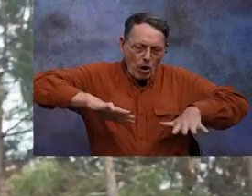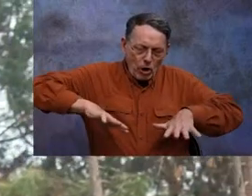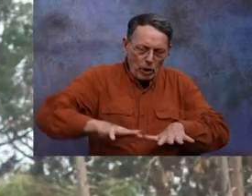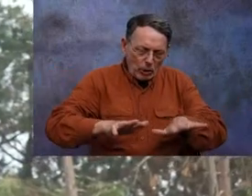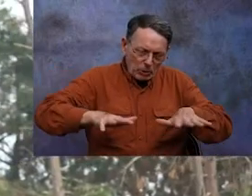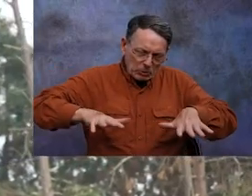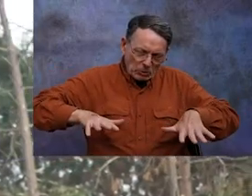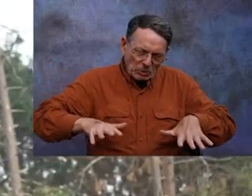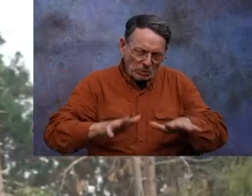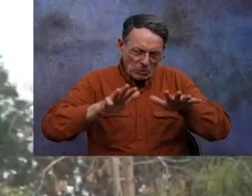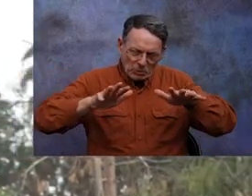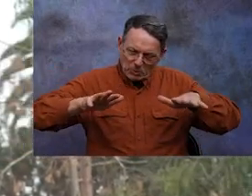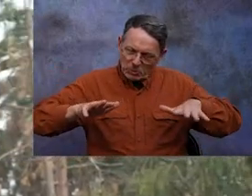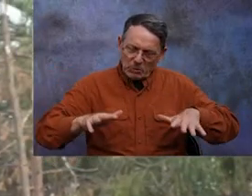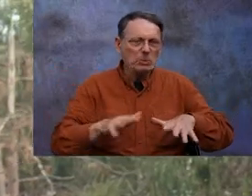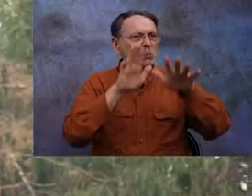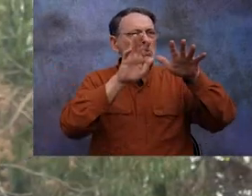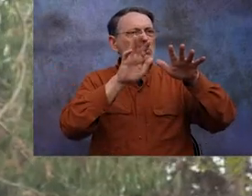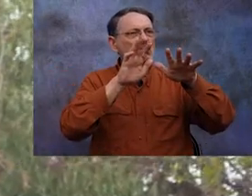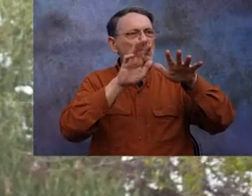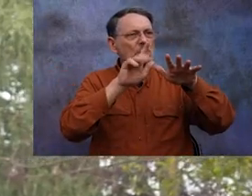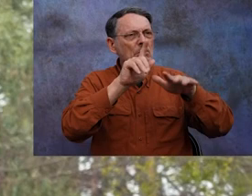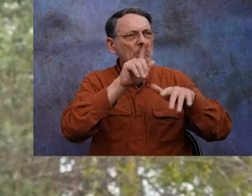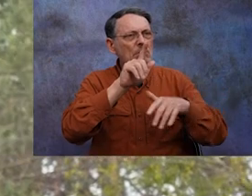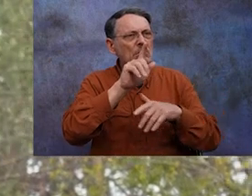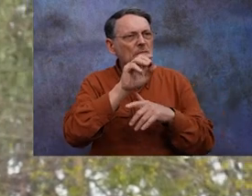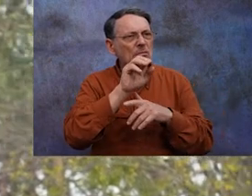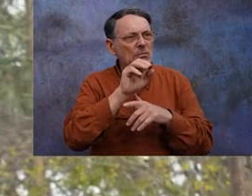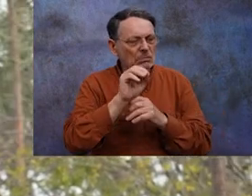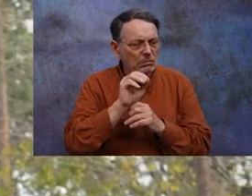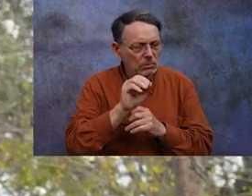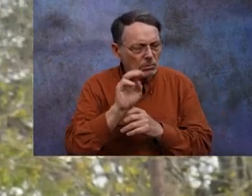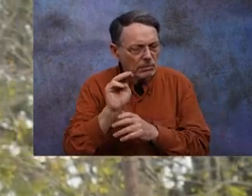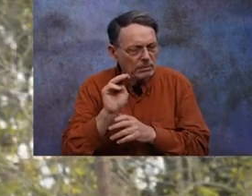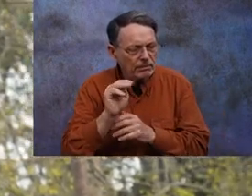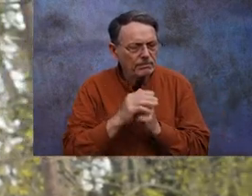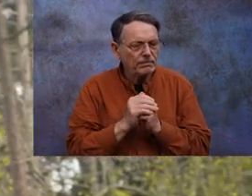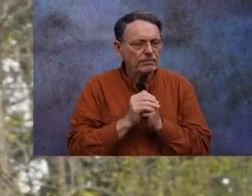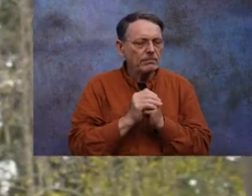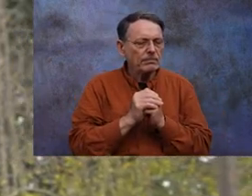weaving.